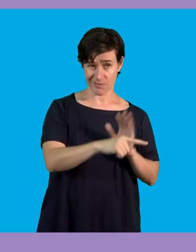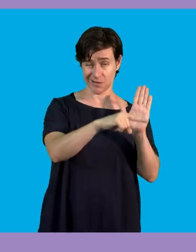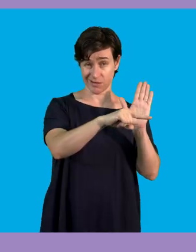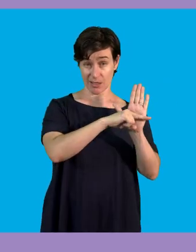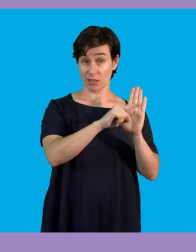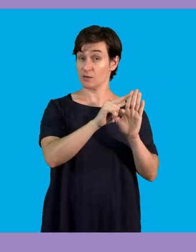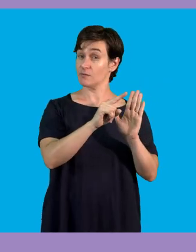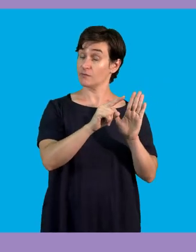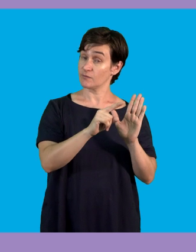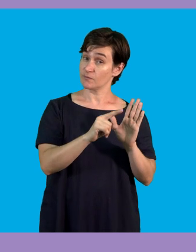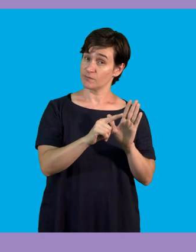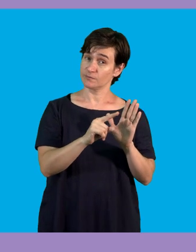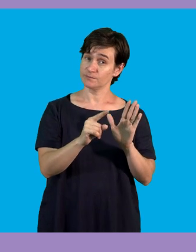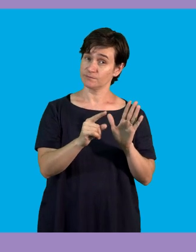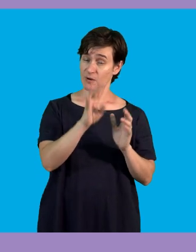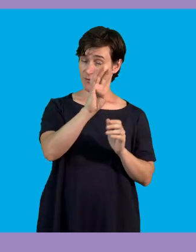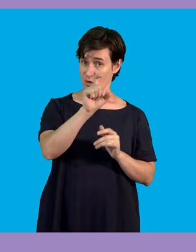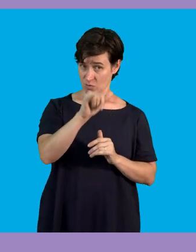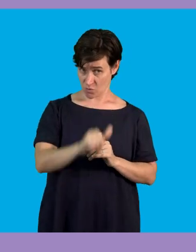and negative